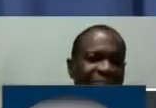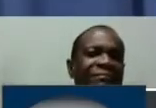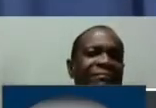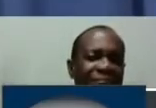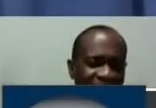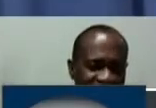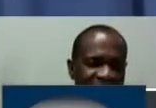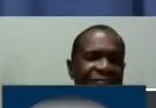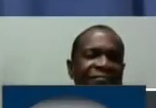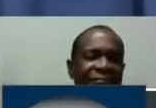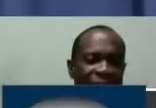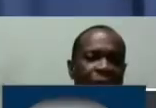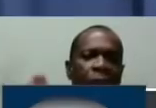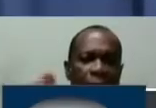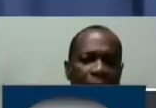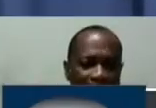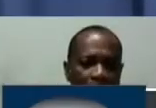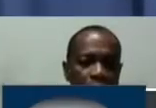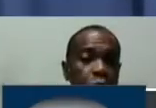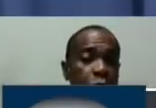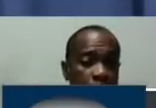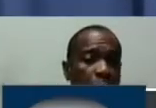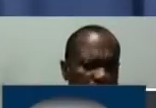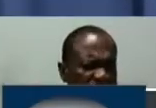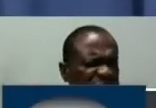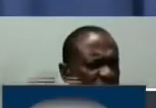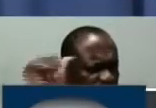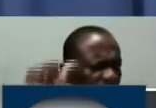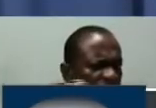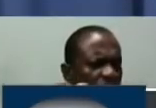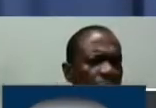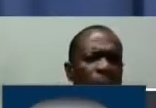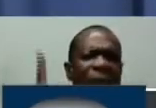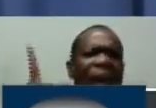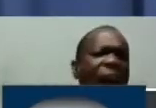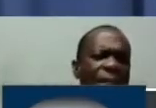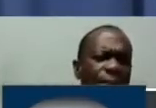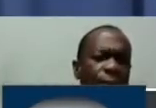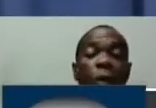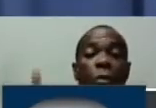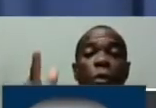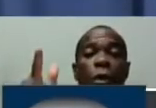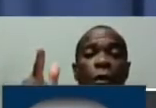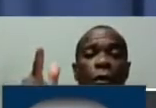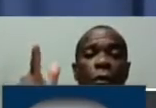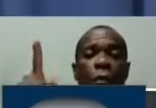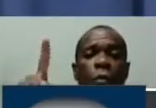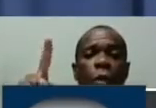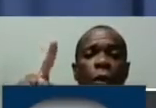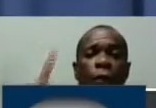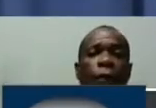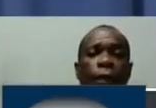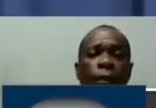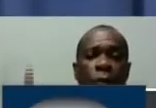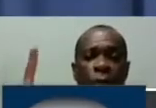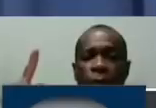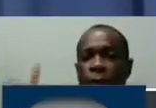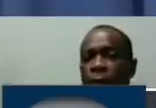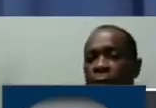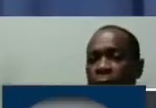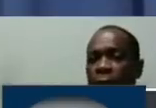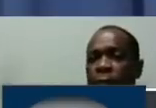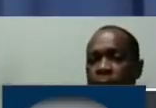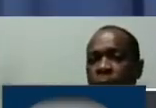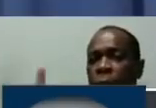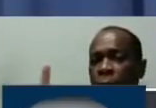vaccine being used for adults, but you cut the dose to 1/3 of the dose. You also slightly change the